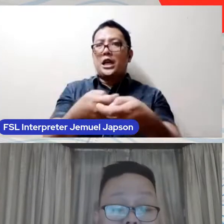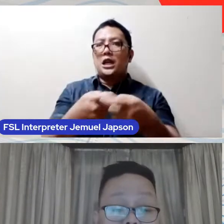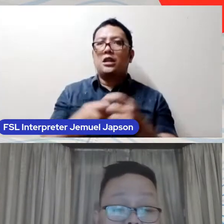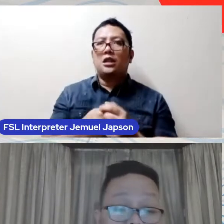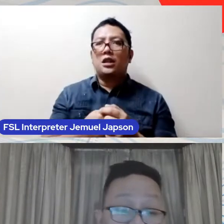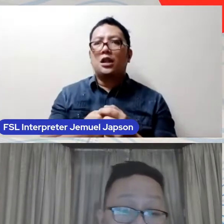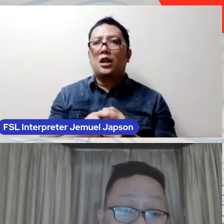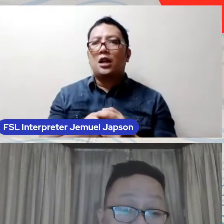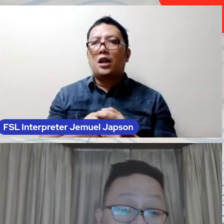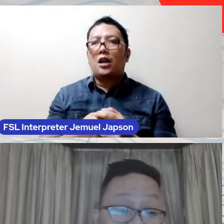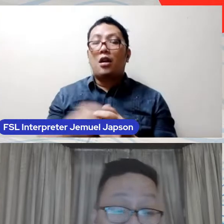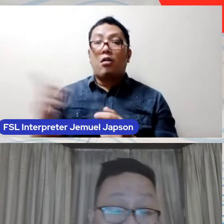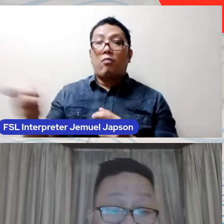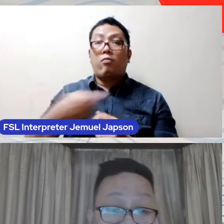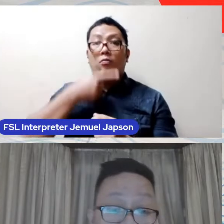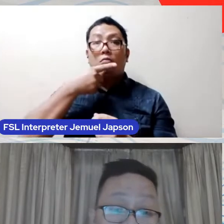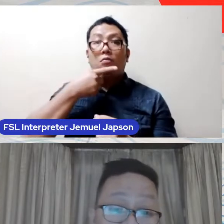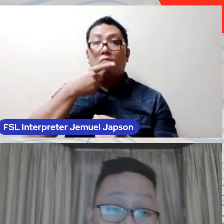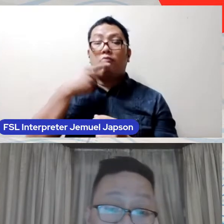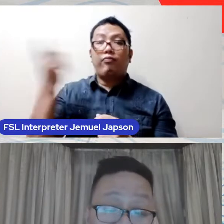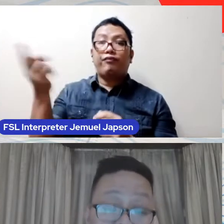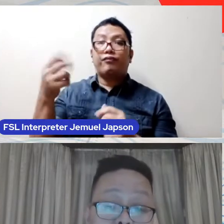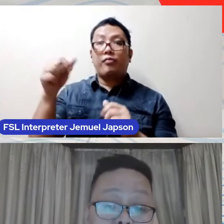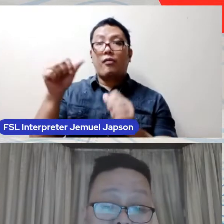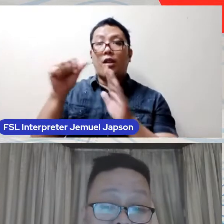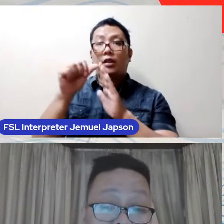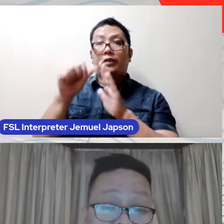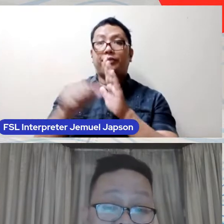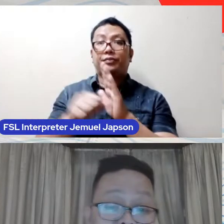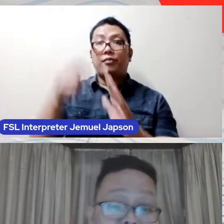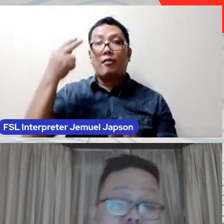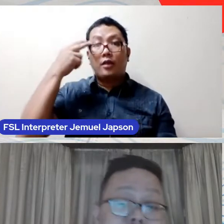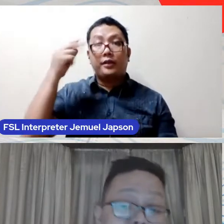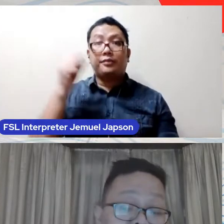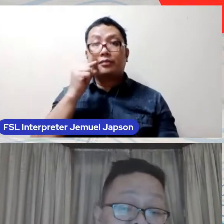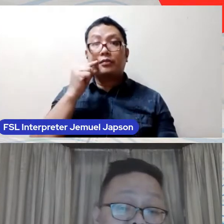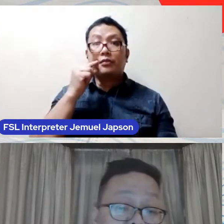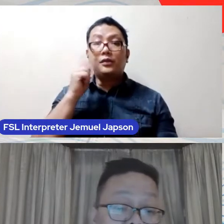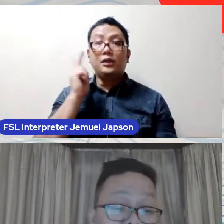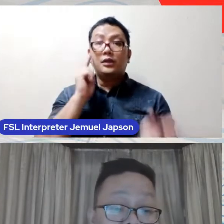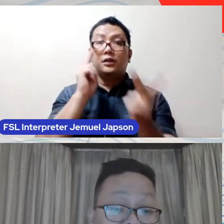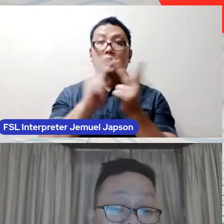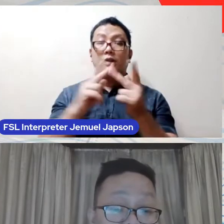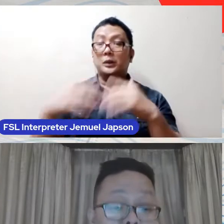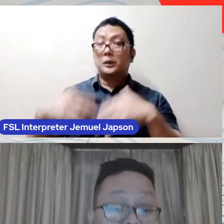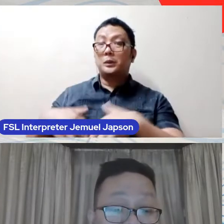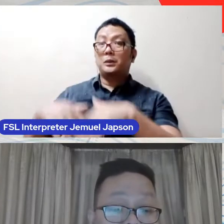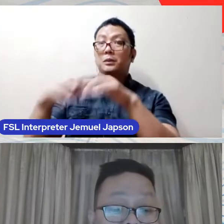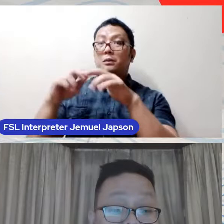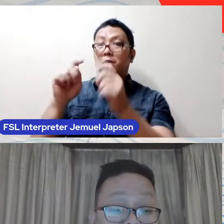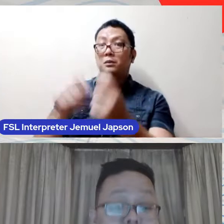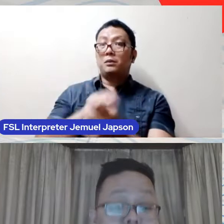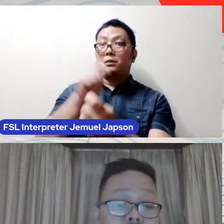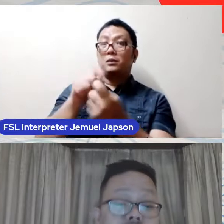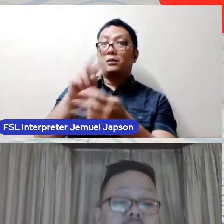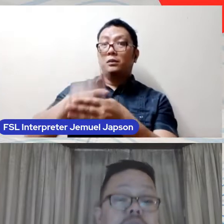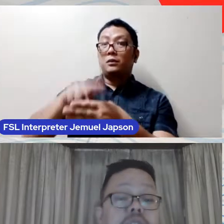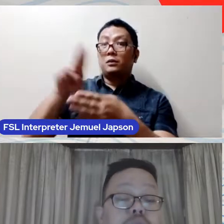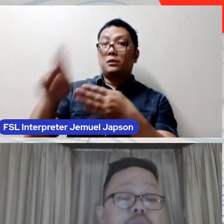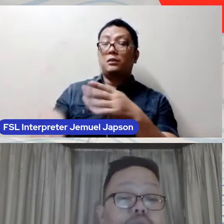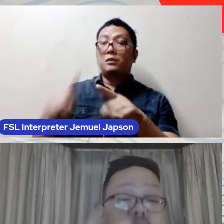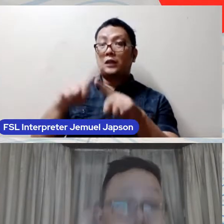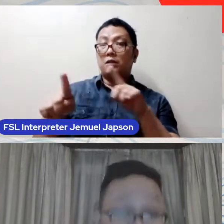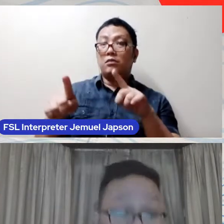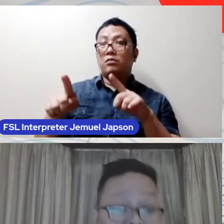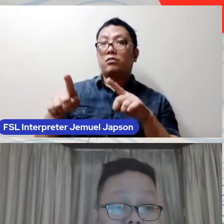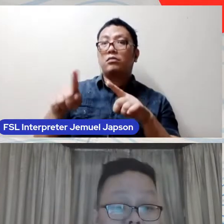sabi naman ni Atty Helen, the purpose of RMA is not to vindicate any particular result, no? But